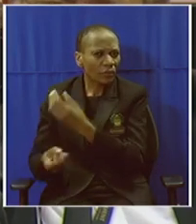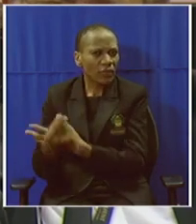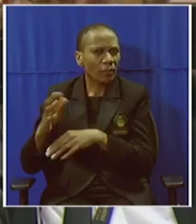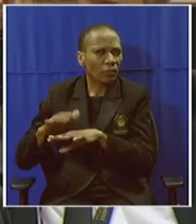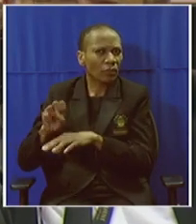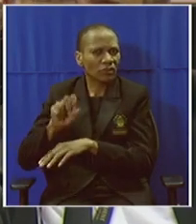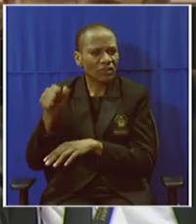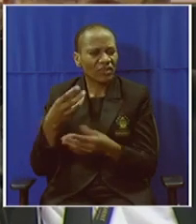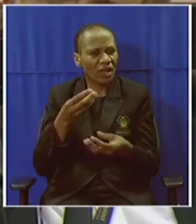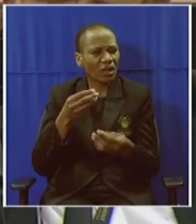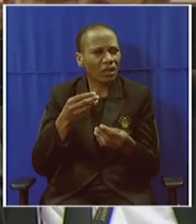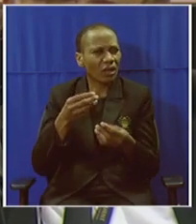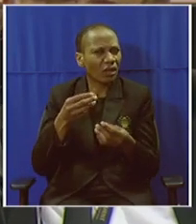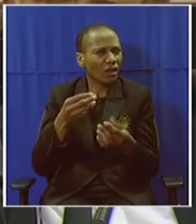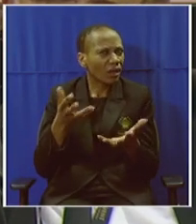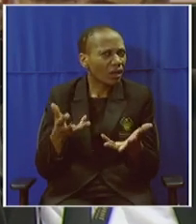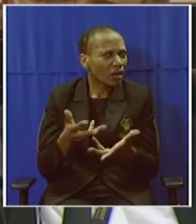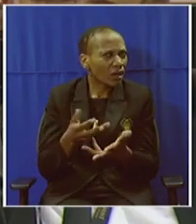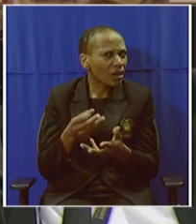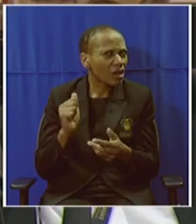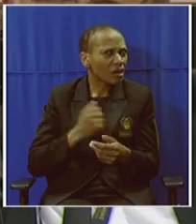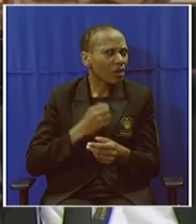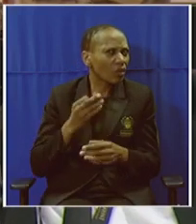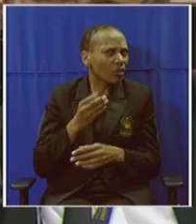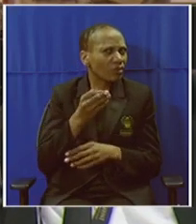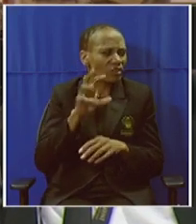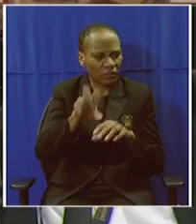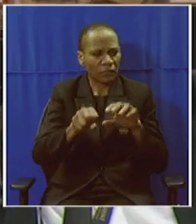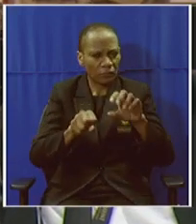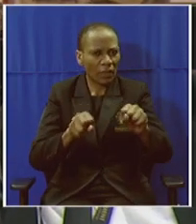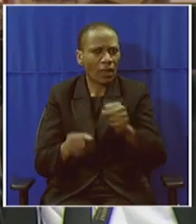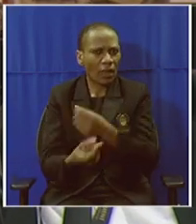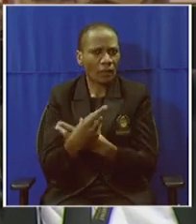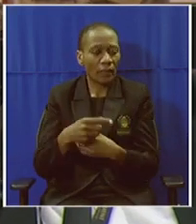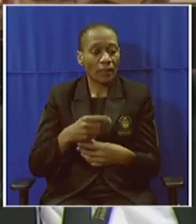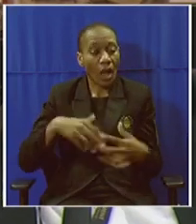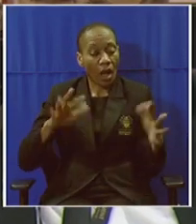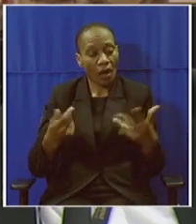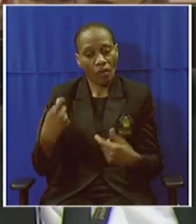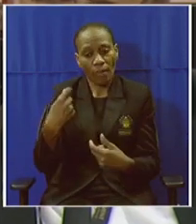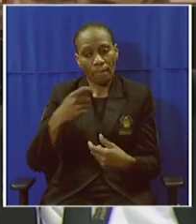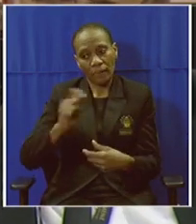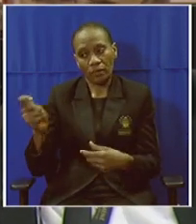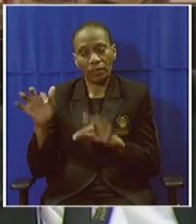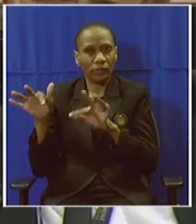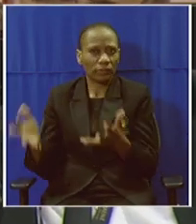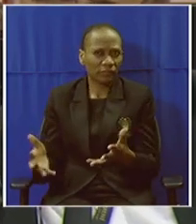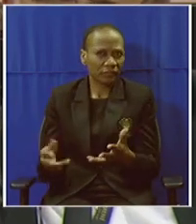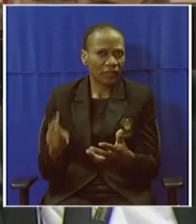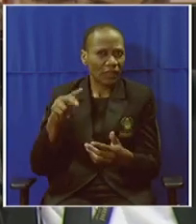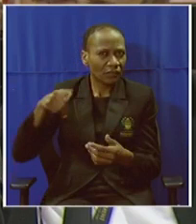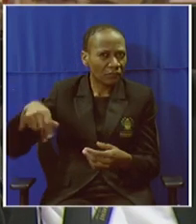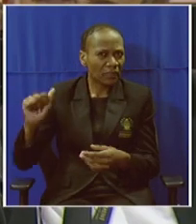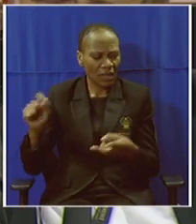Africa. Our future is being expropriated without compensation. The Special Investigating Unit and other